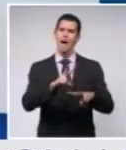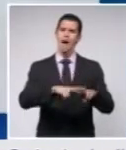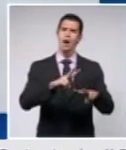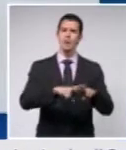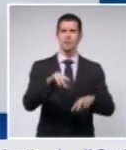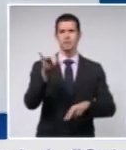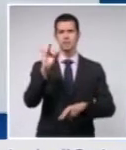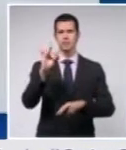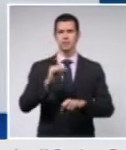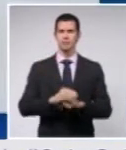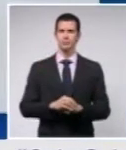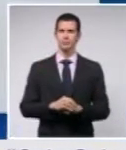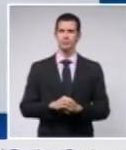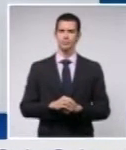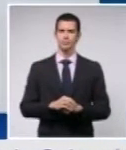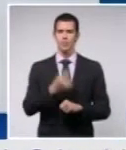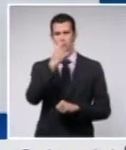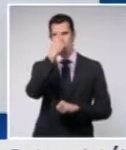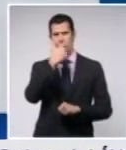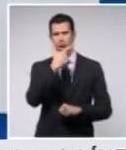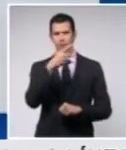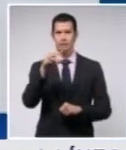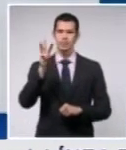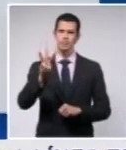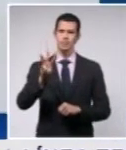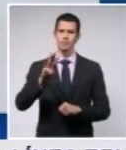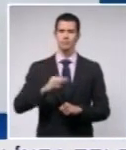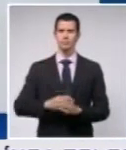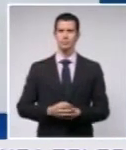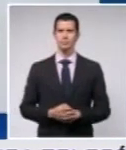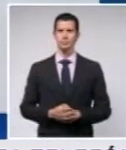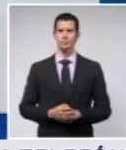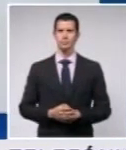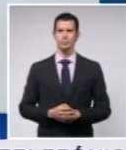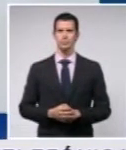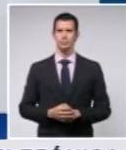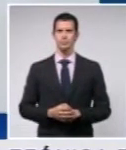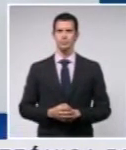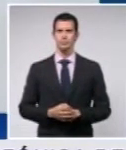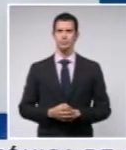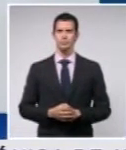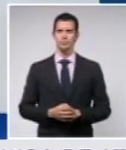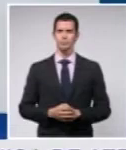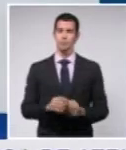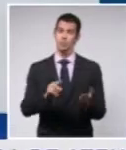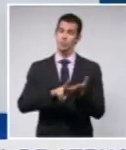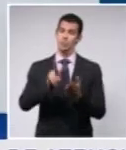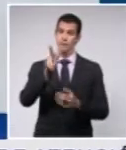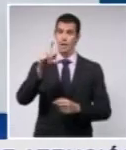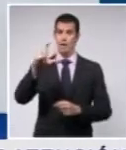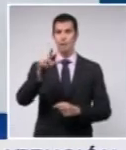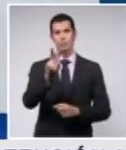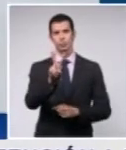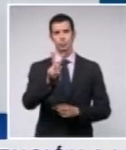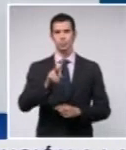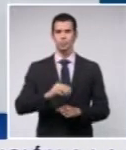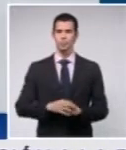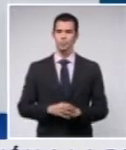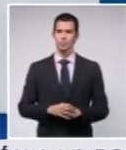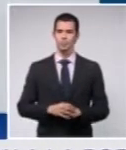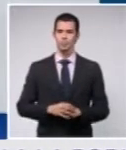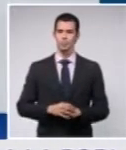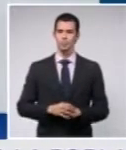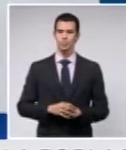to Havana, 3 to Ciego de Ávila, 2 to Villa Clara, and 1 case to